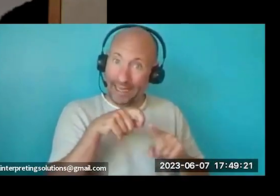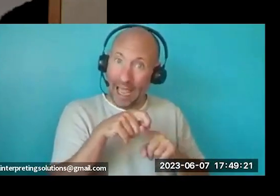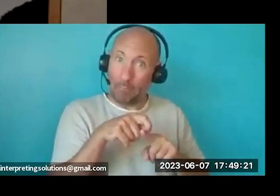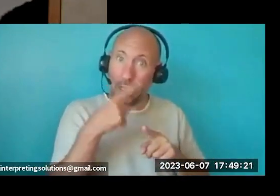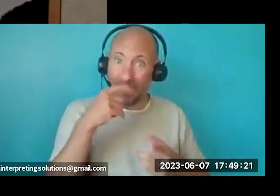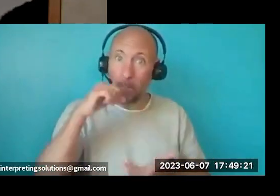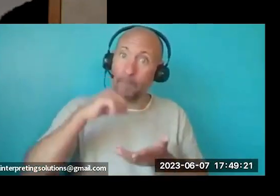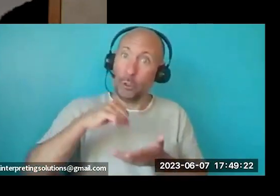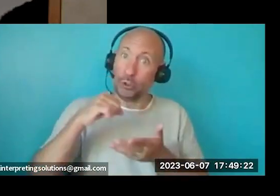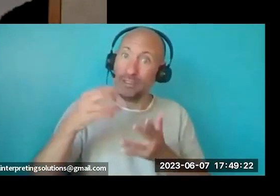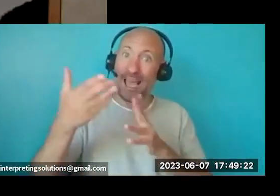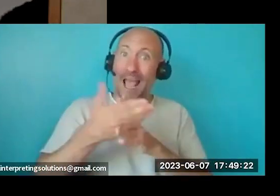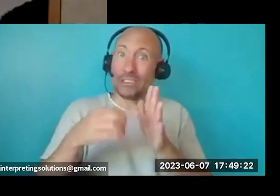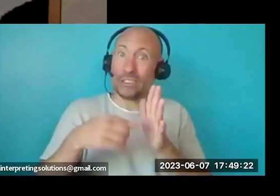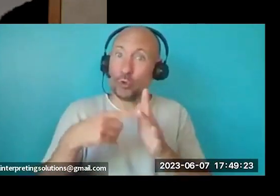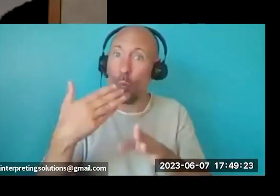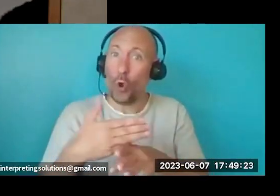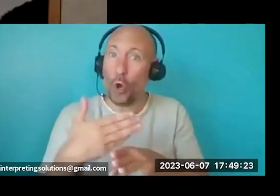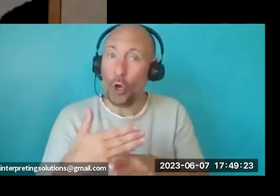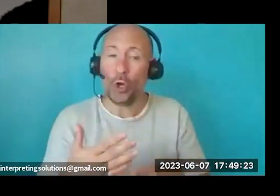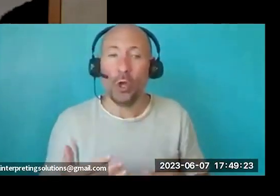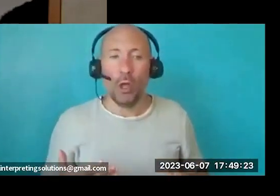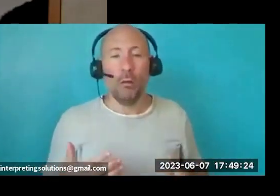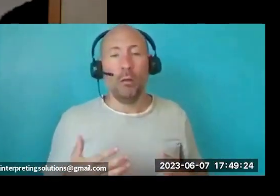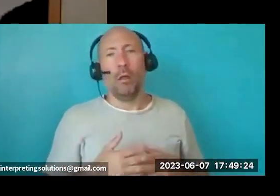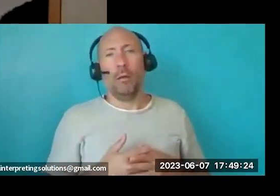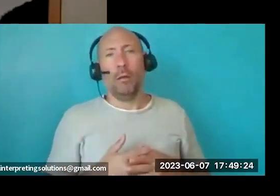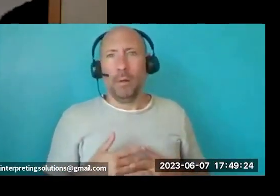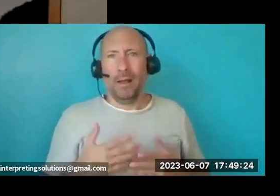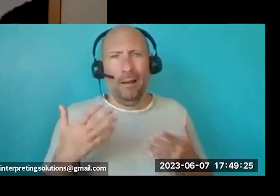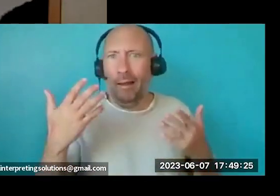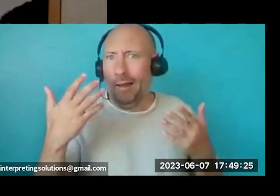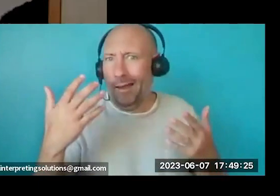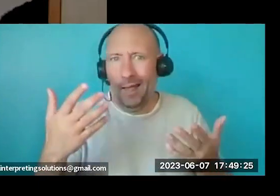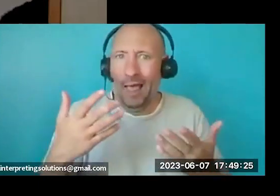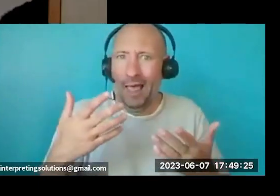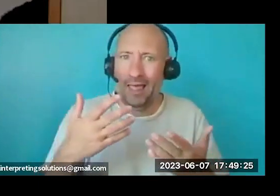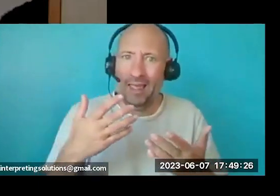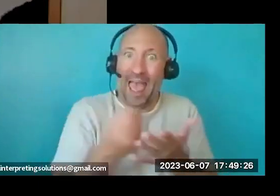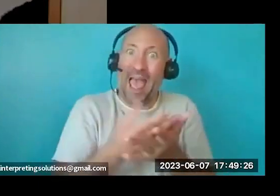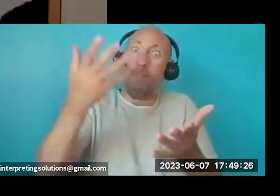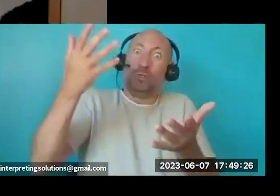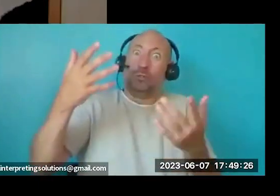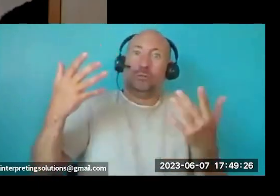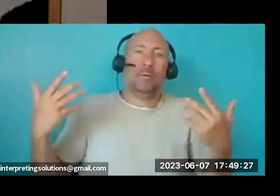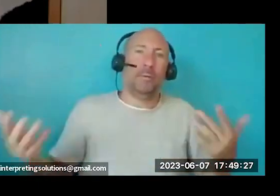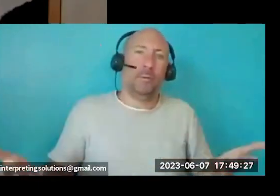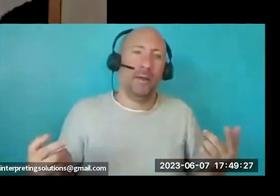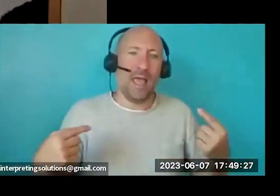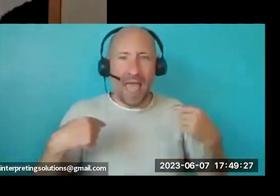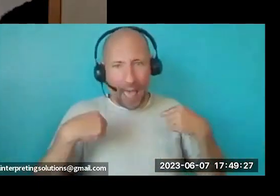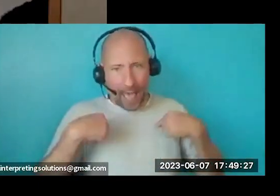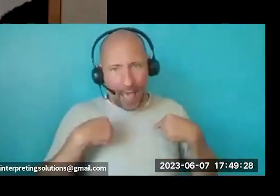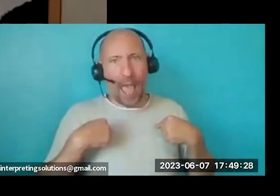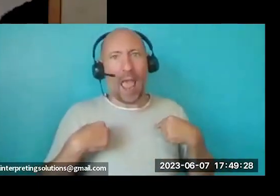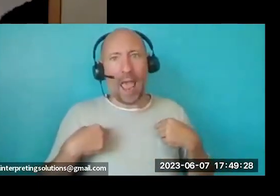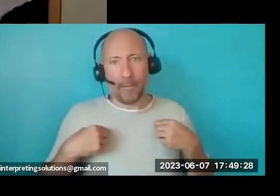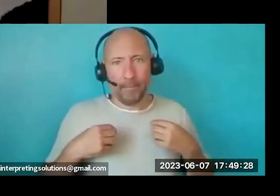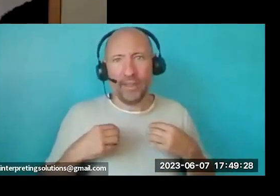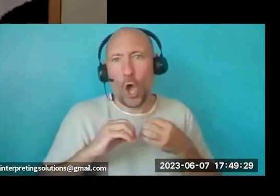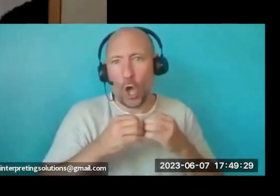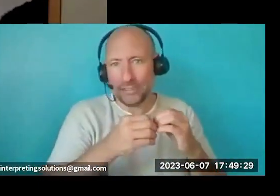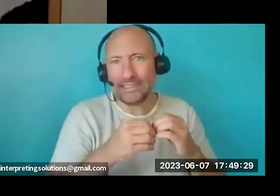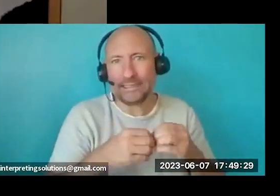It's really hard for me to put a number or a budget on things, because I am the artistic director as opposed to the producer.